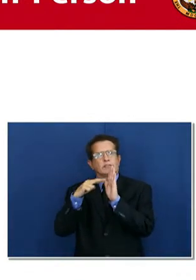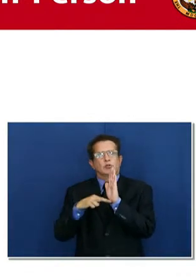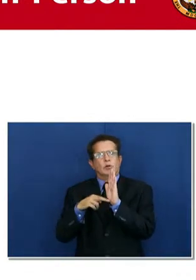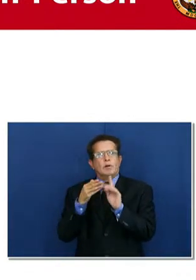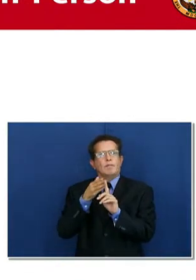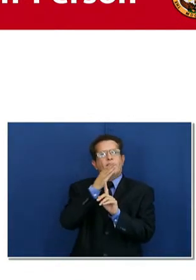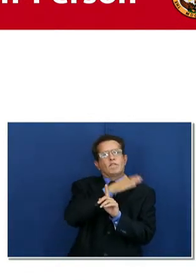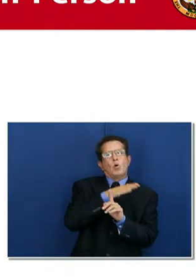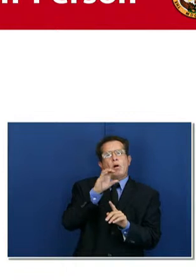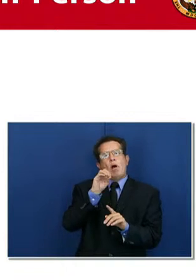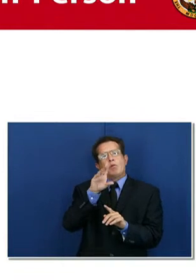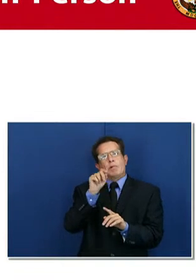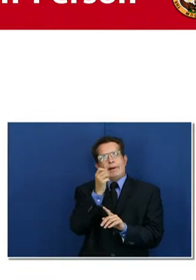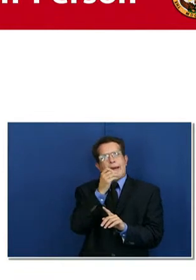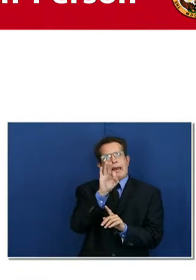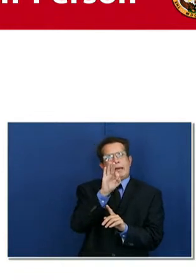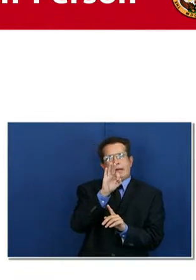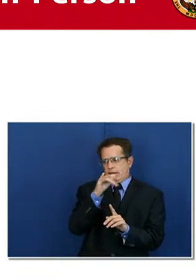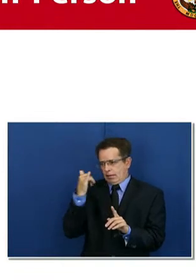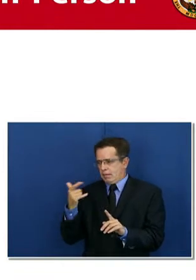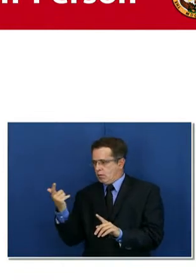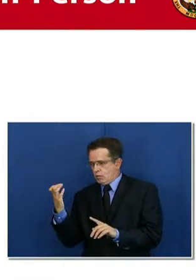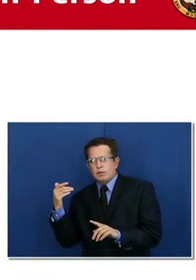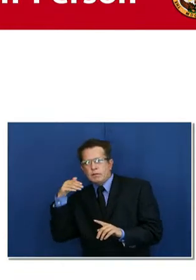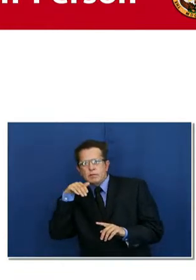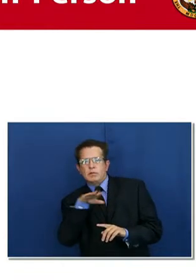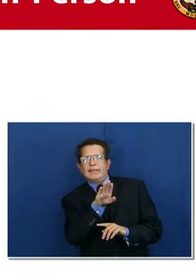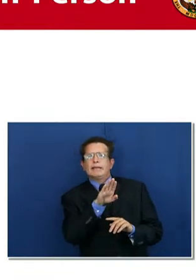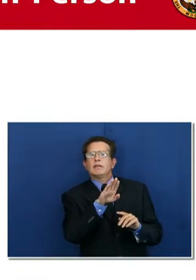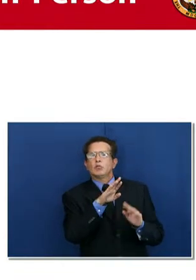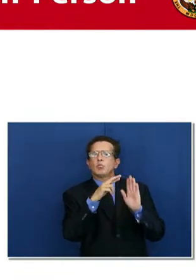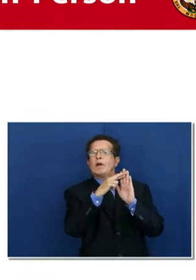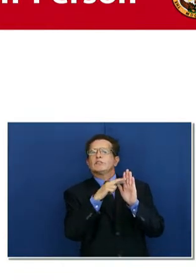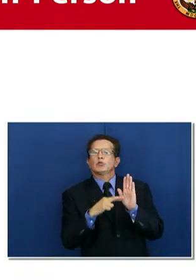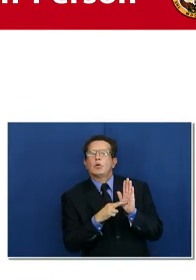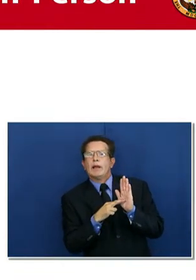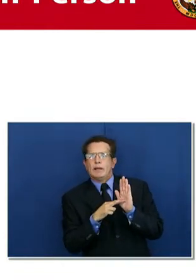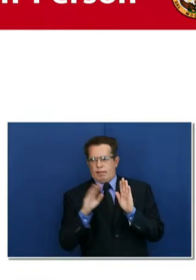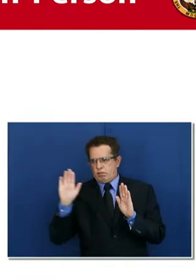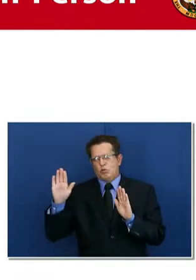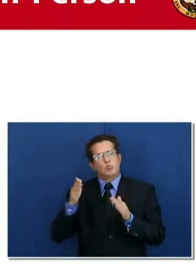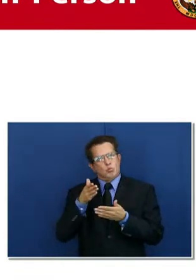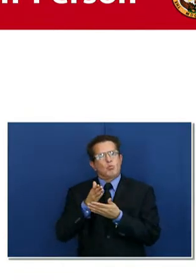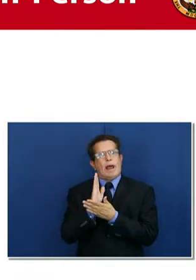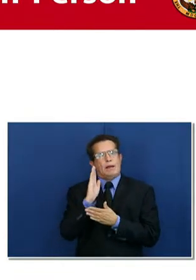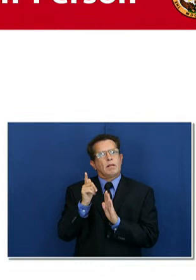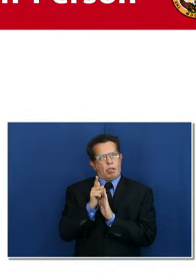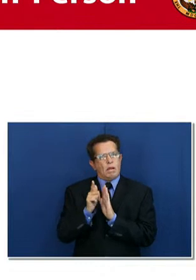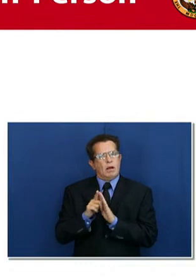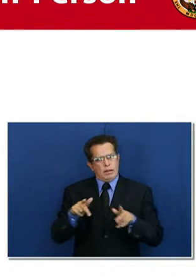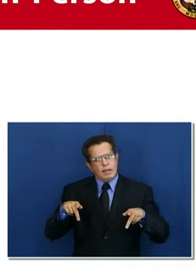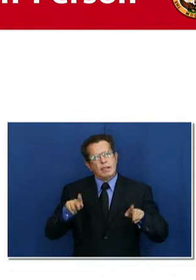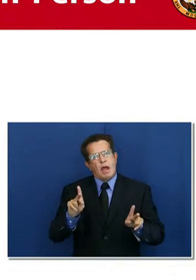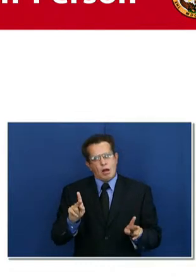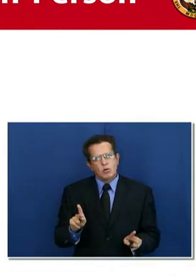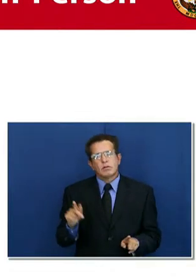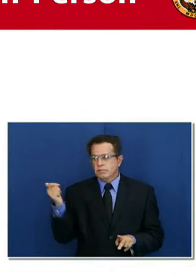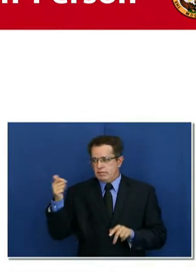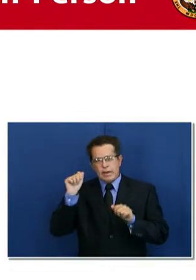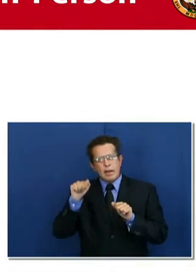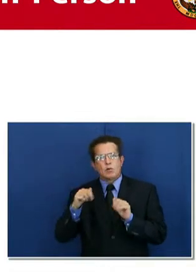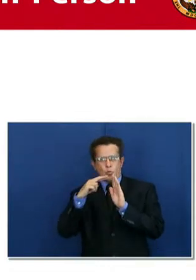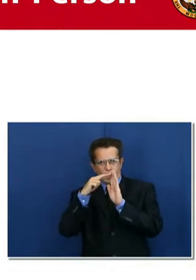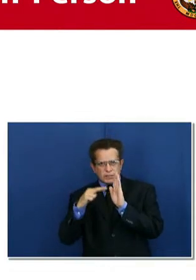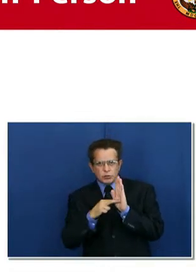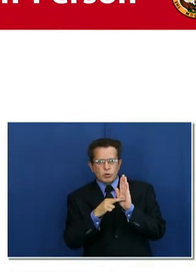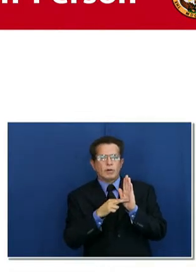October 19th timeframe, and they now want to exercise the same-day registration provisions that the law allows them, which is the act of registering